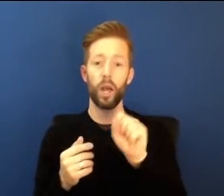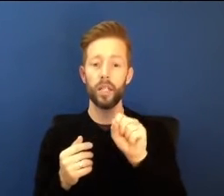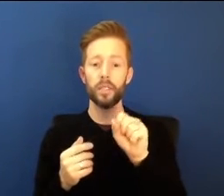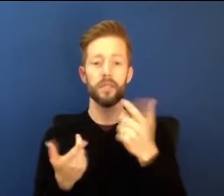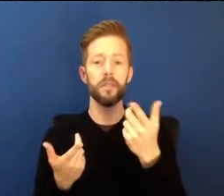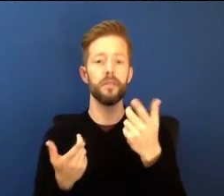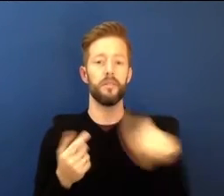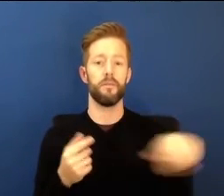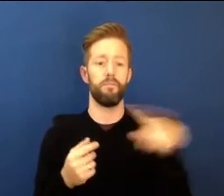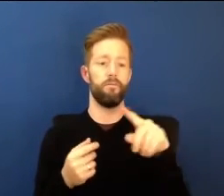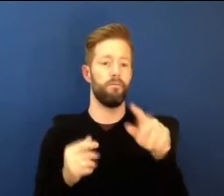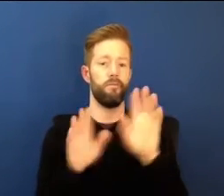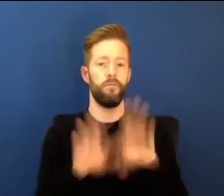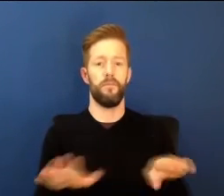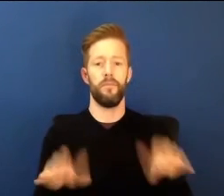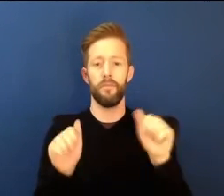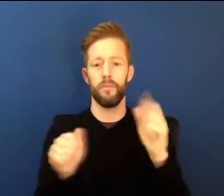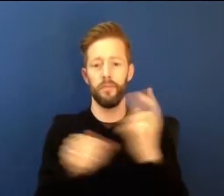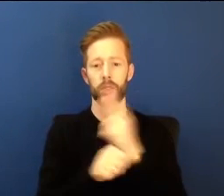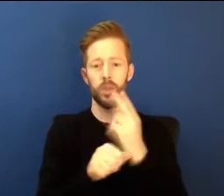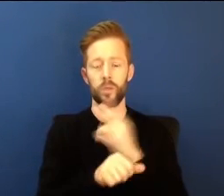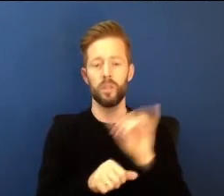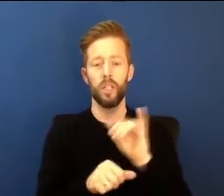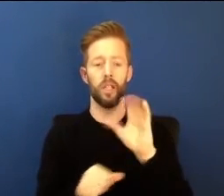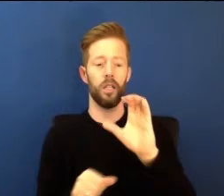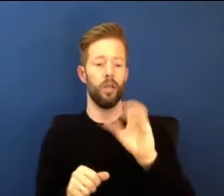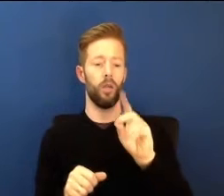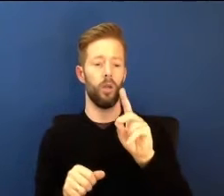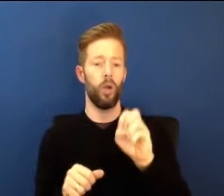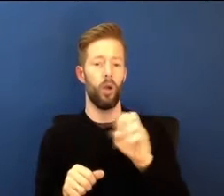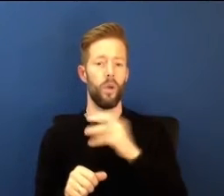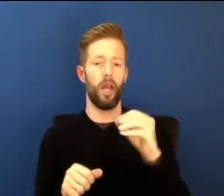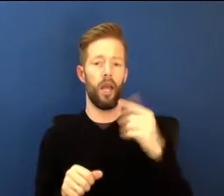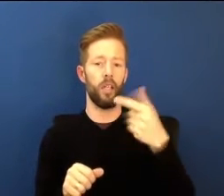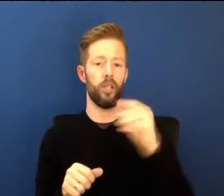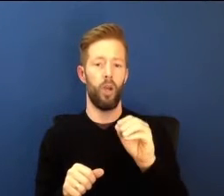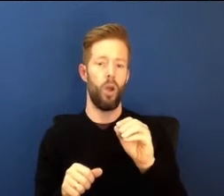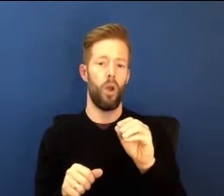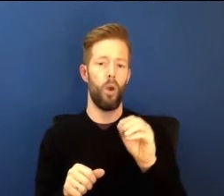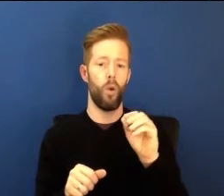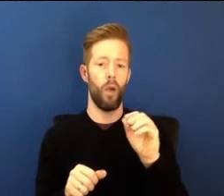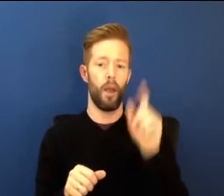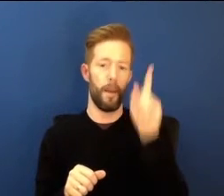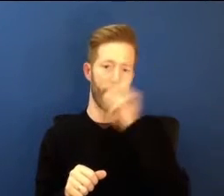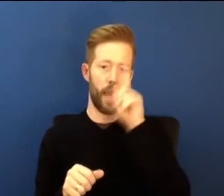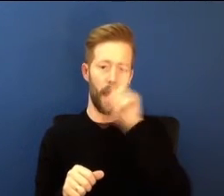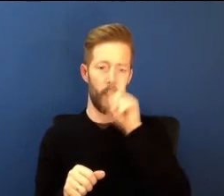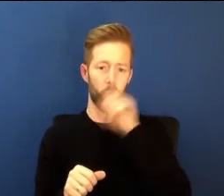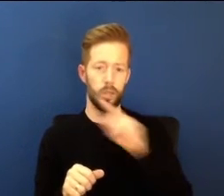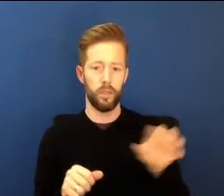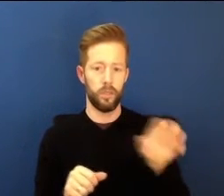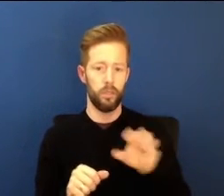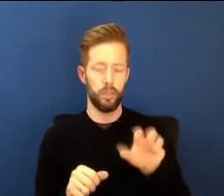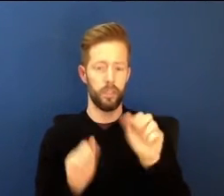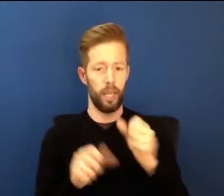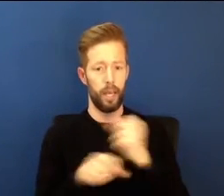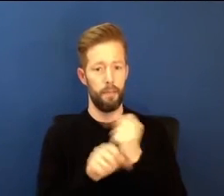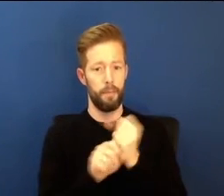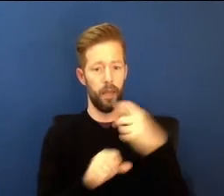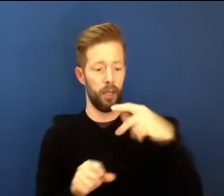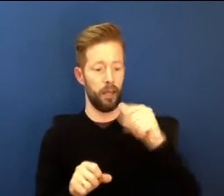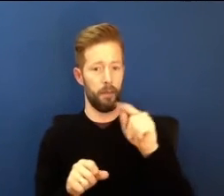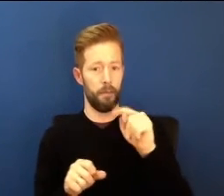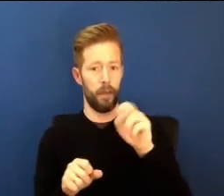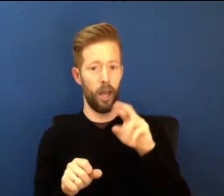are out there that children can engage with, like a Code and Go mouse, which that allows them to